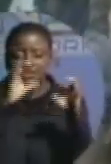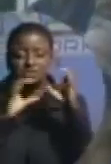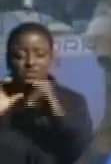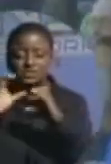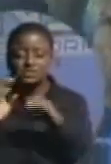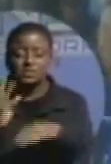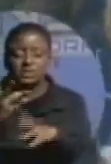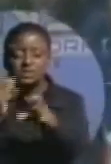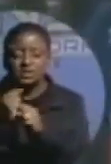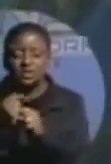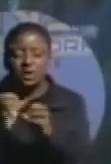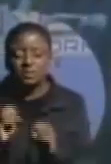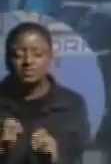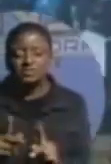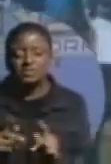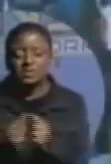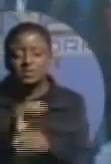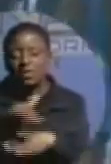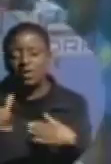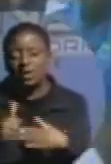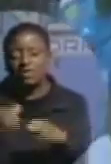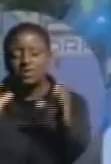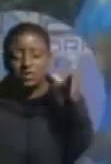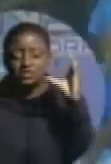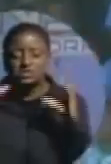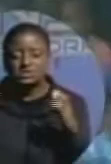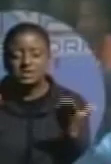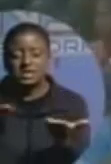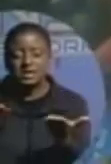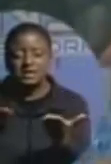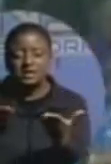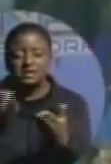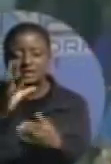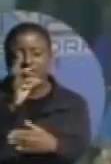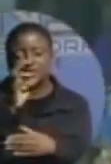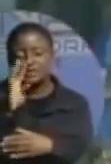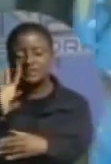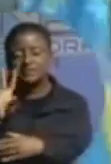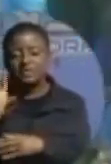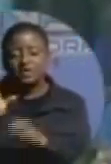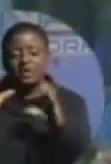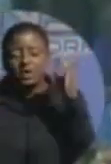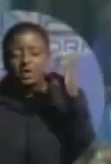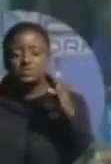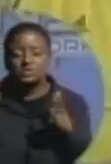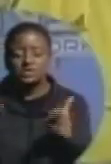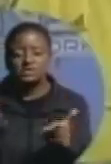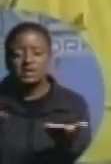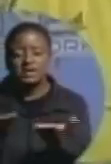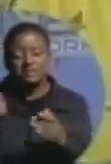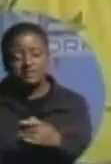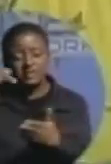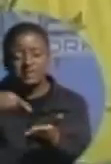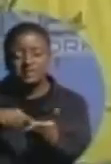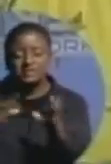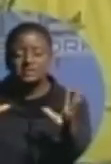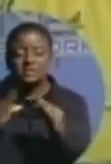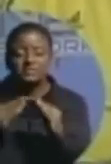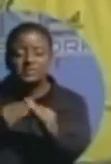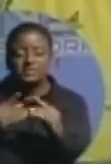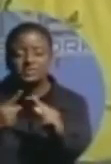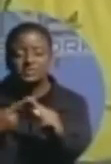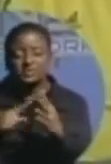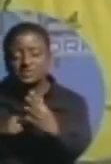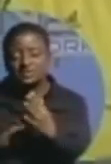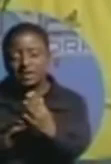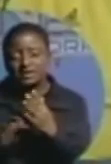here from the Family Islands, Nassau, Grand Bahama, and the Family Islands, some 64 coaches that are present here for this Congress, took the